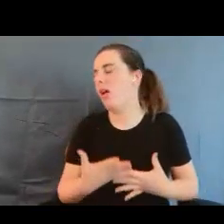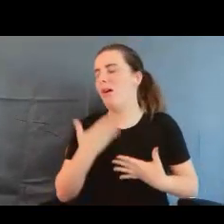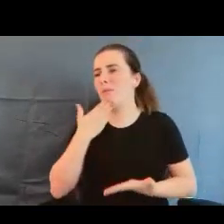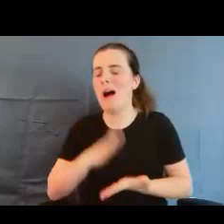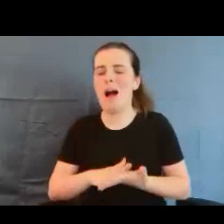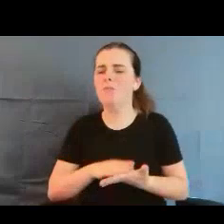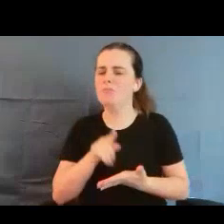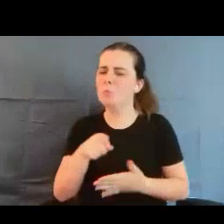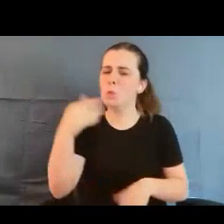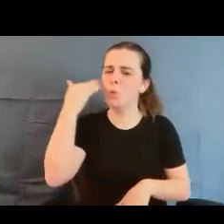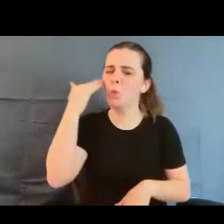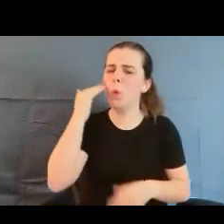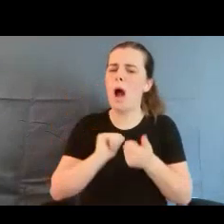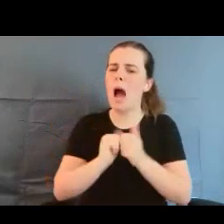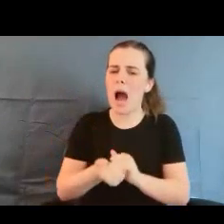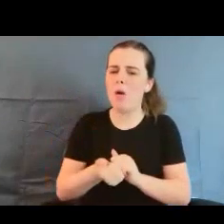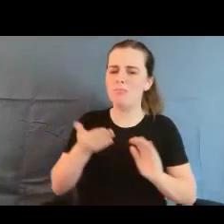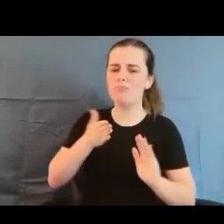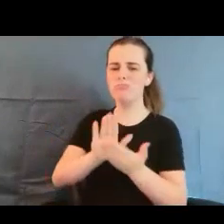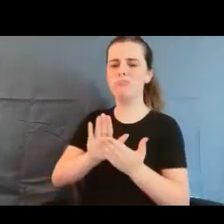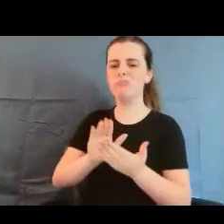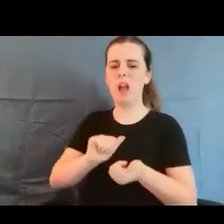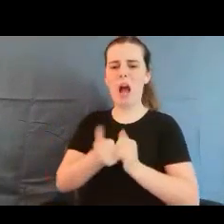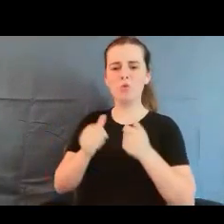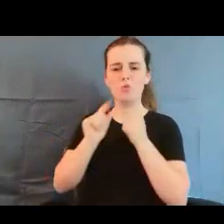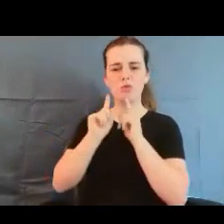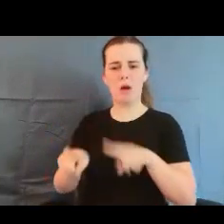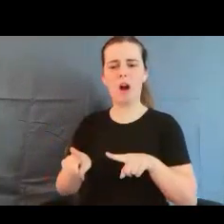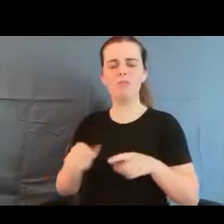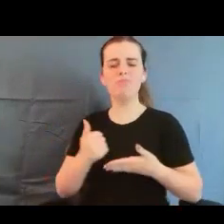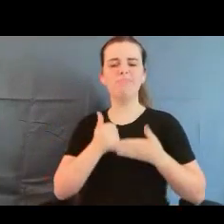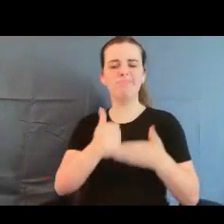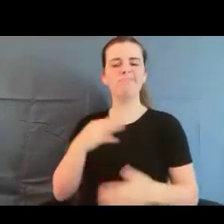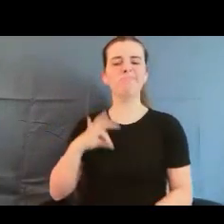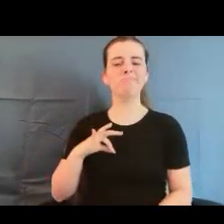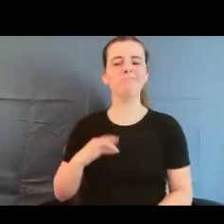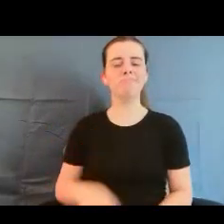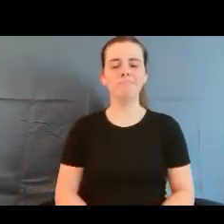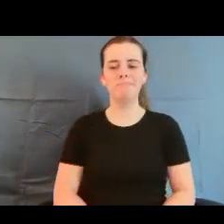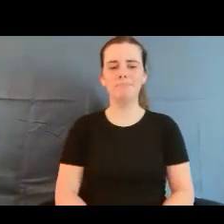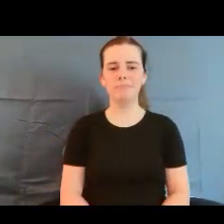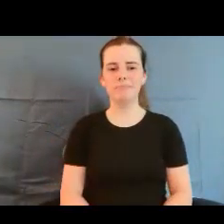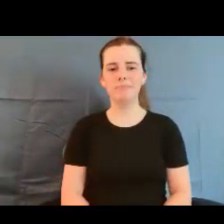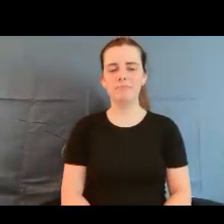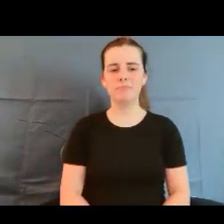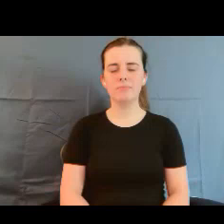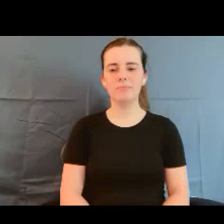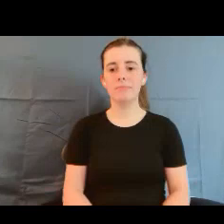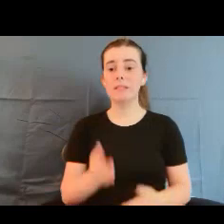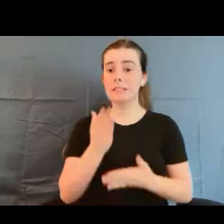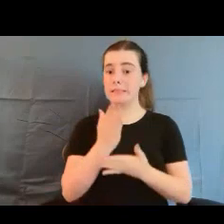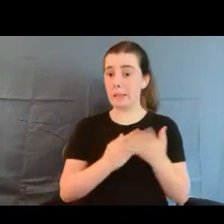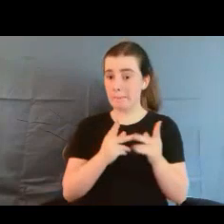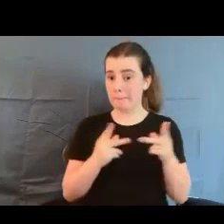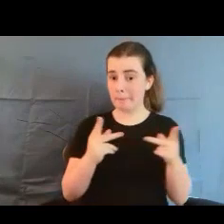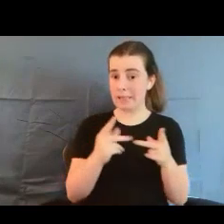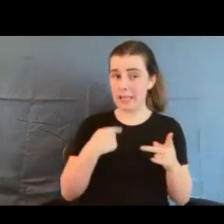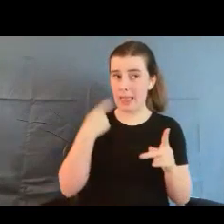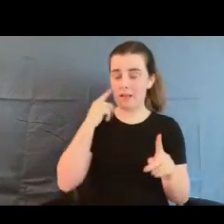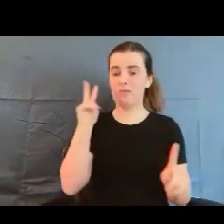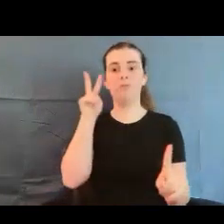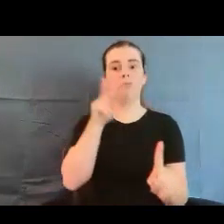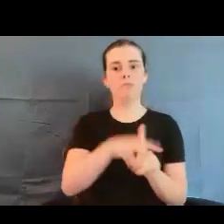already know how you want to get through that and how you want to respond, and it helps big time. Some places where I think this is really applicable that are